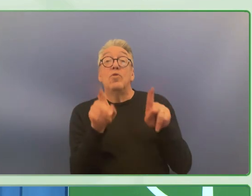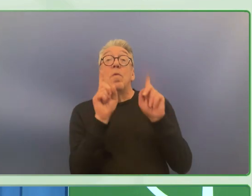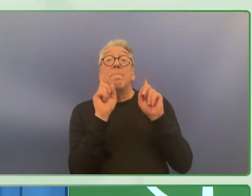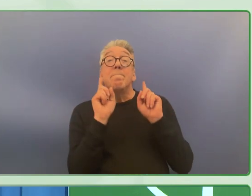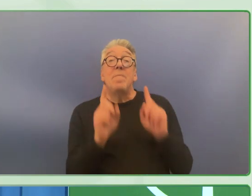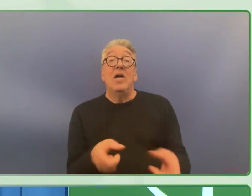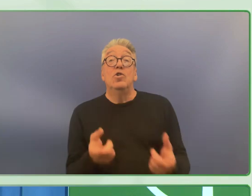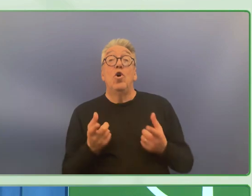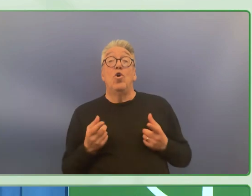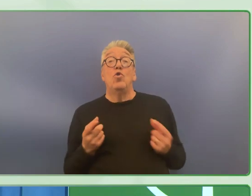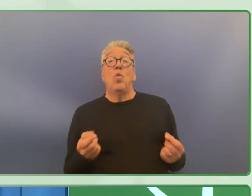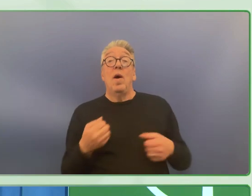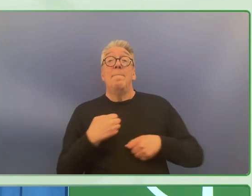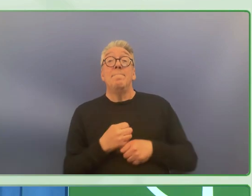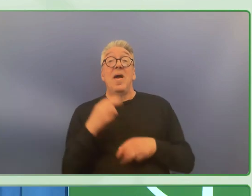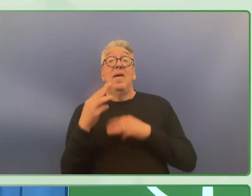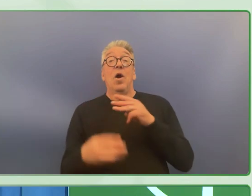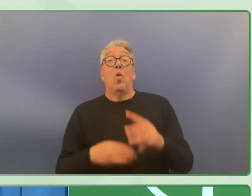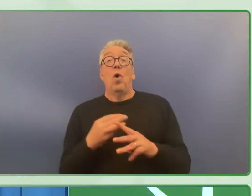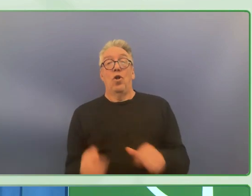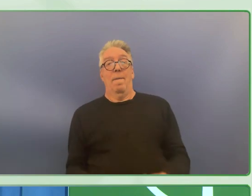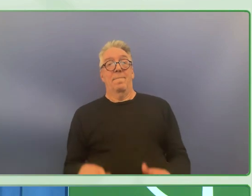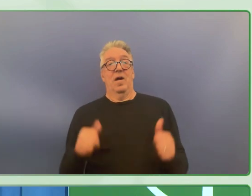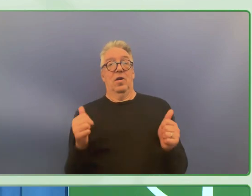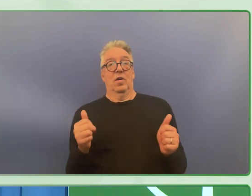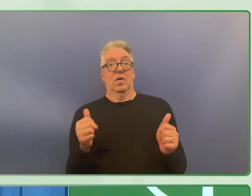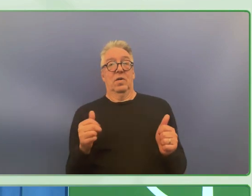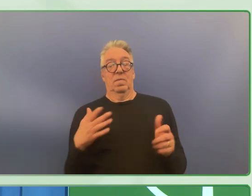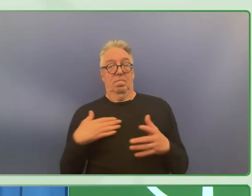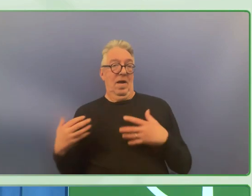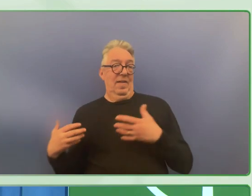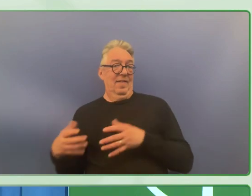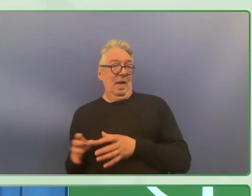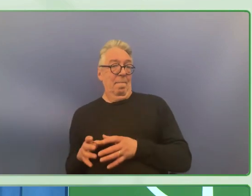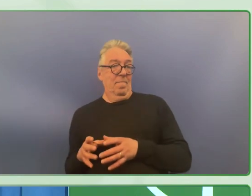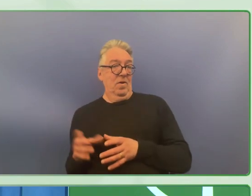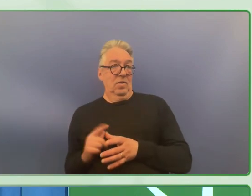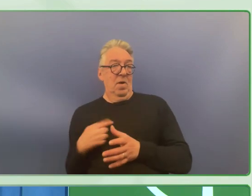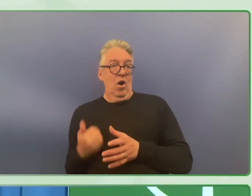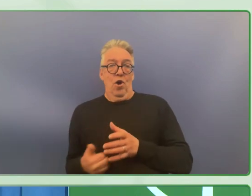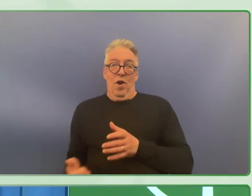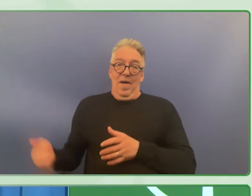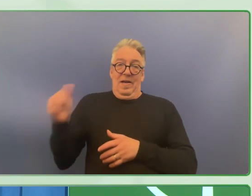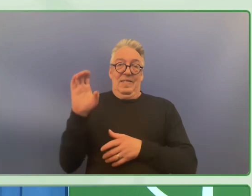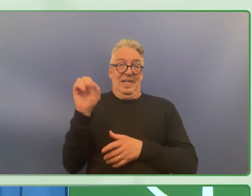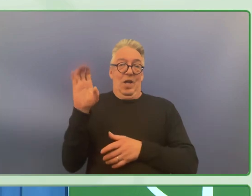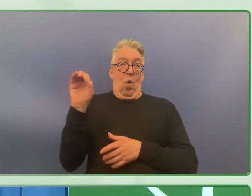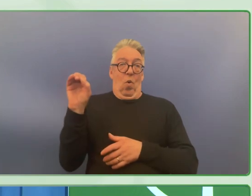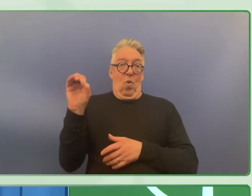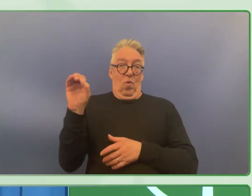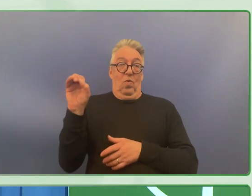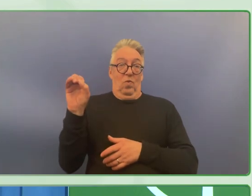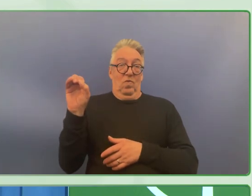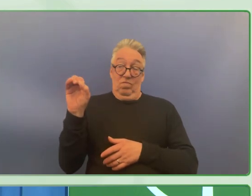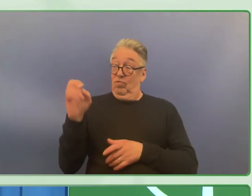the world. Our team and I, including our CEO, Idan Sela, who's sitting right here with me, were inspired by